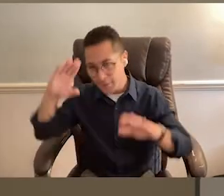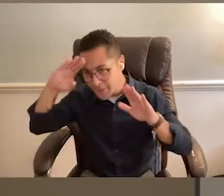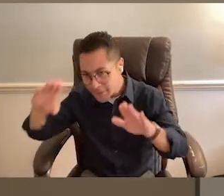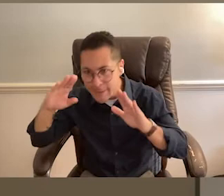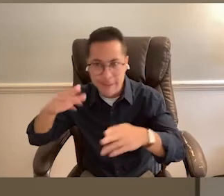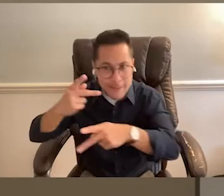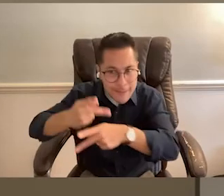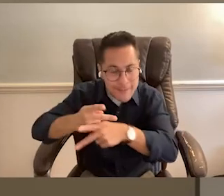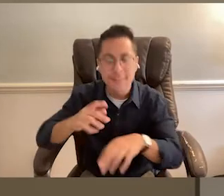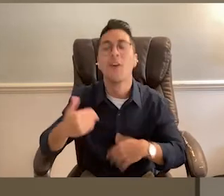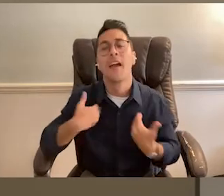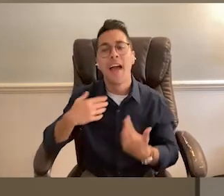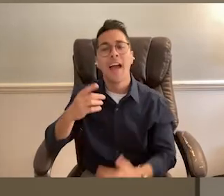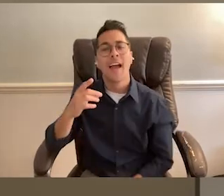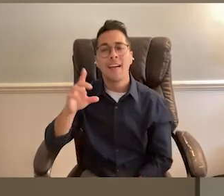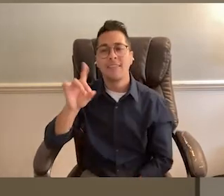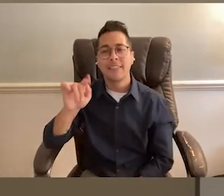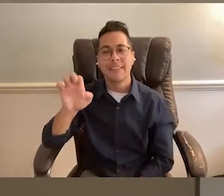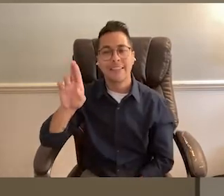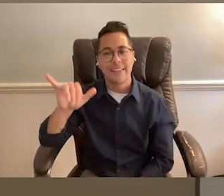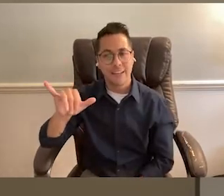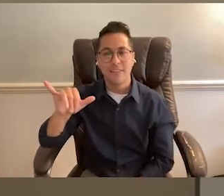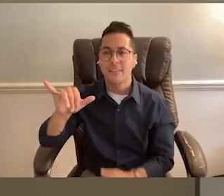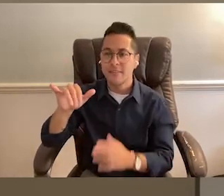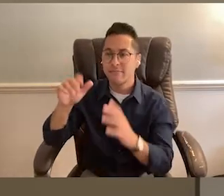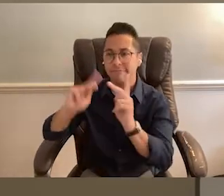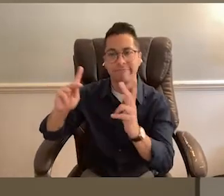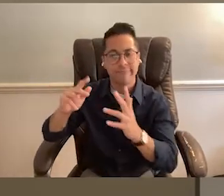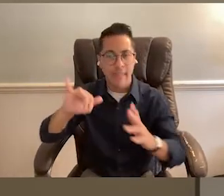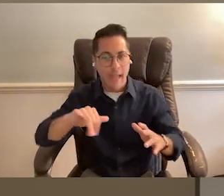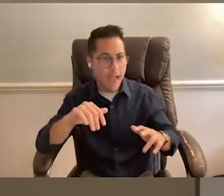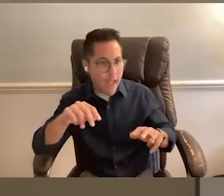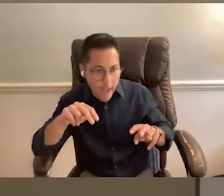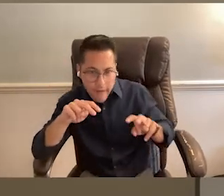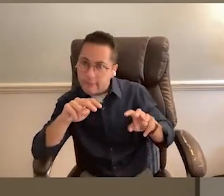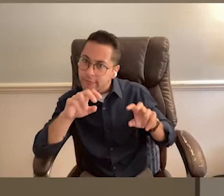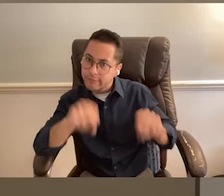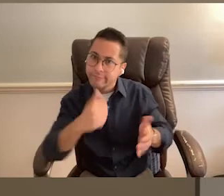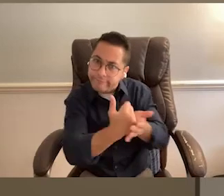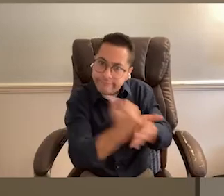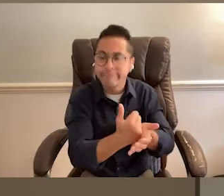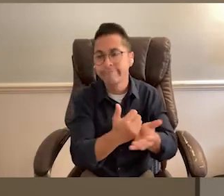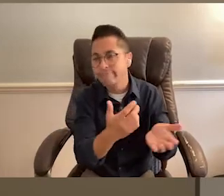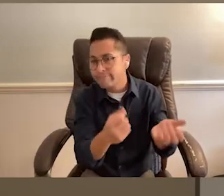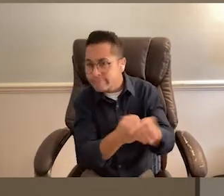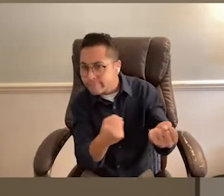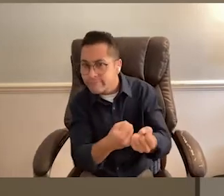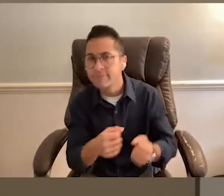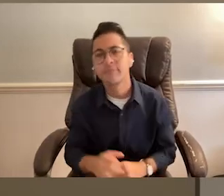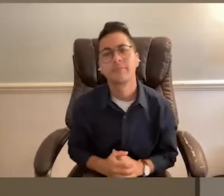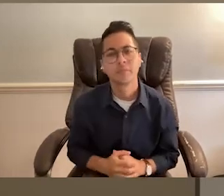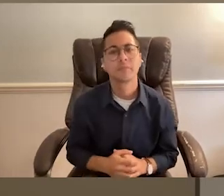doing nutrition-based things, so our students do have the freedom to go eat what they would like on campus, but we do guide them to those healthier choices,